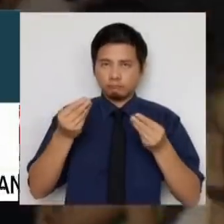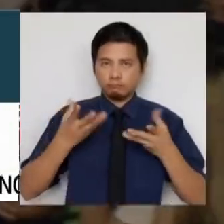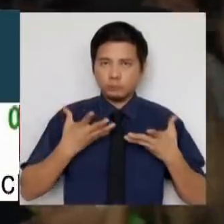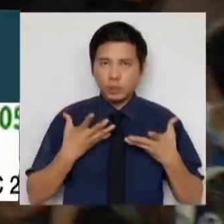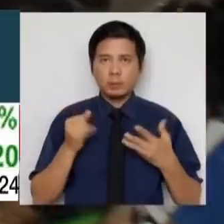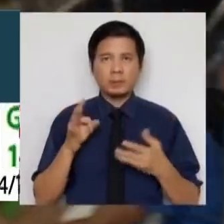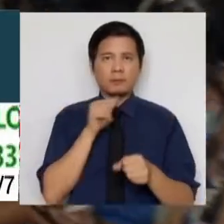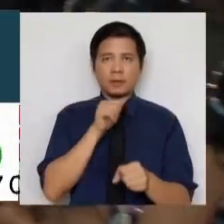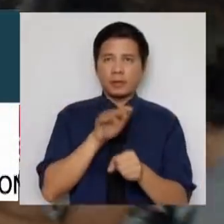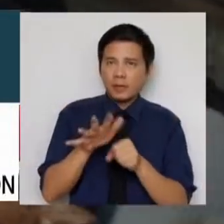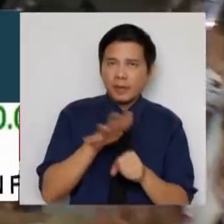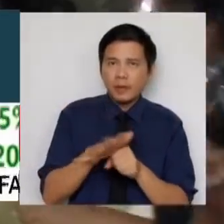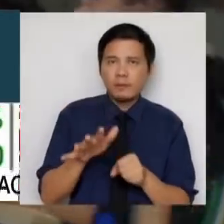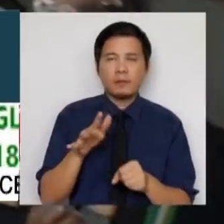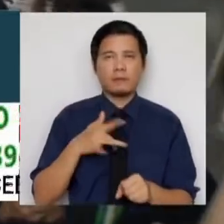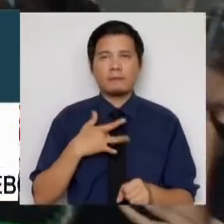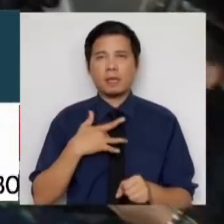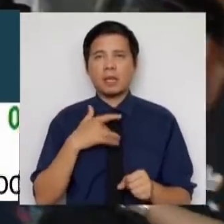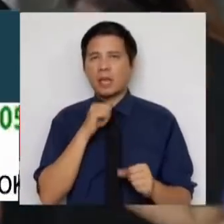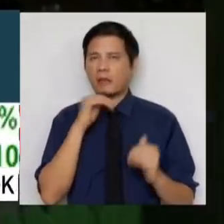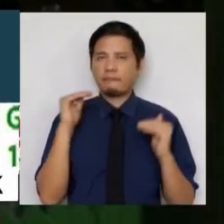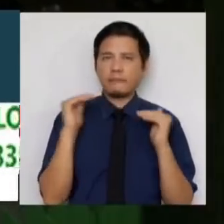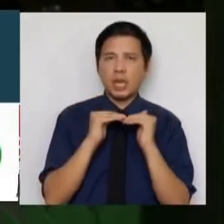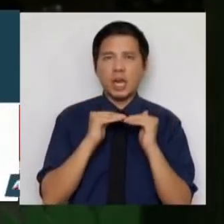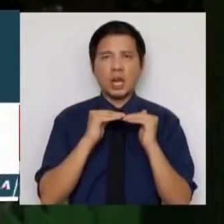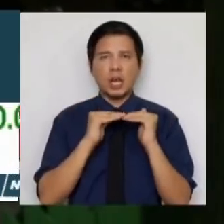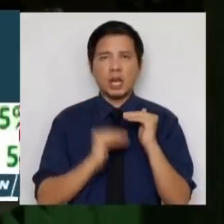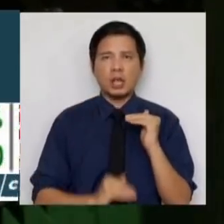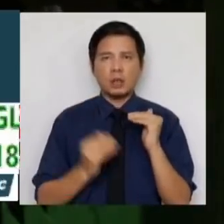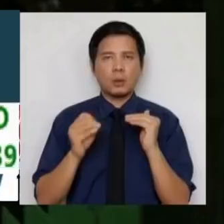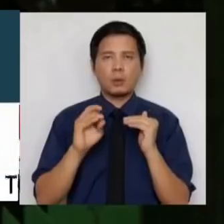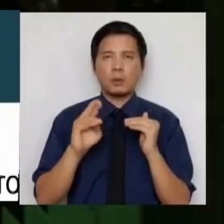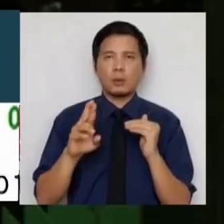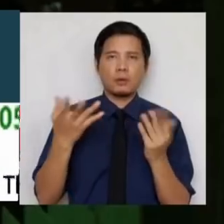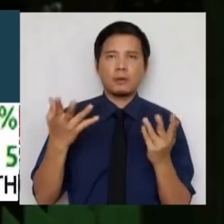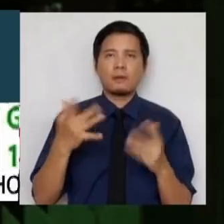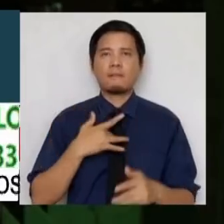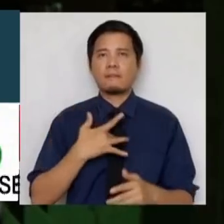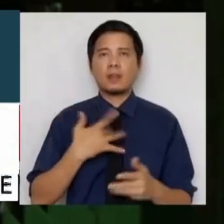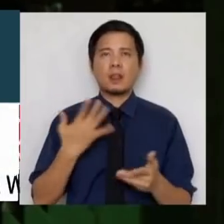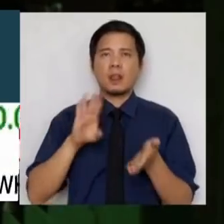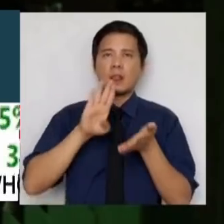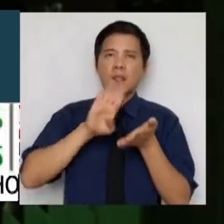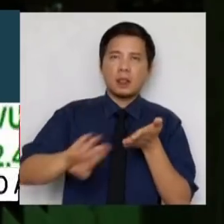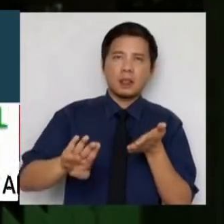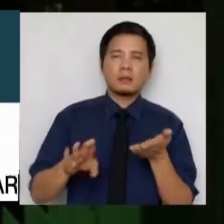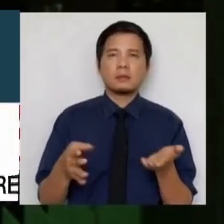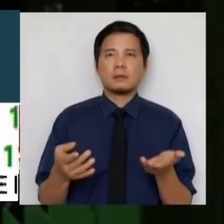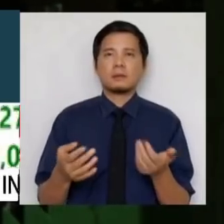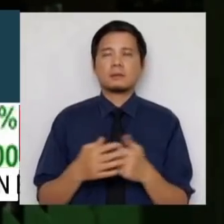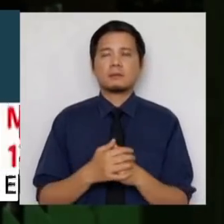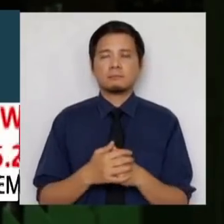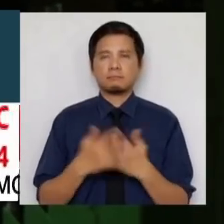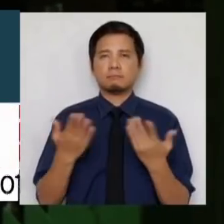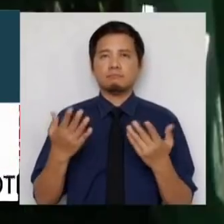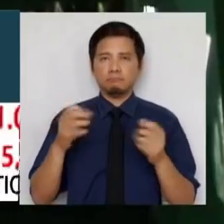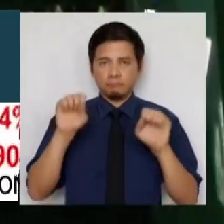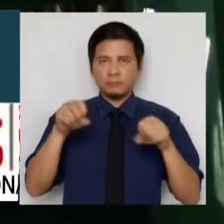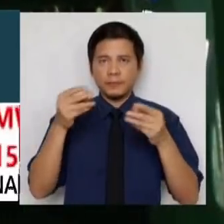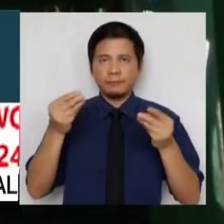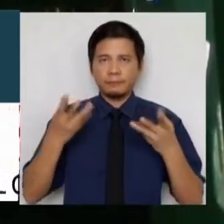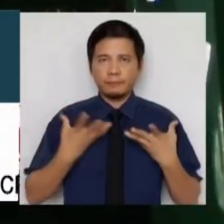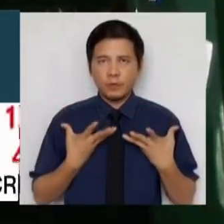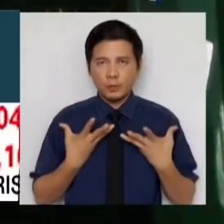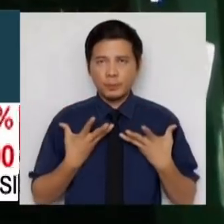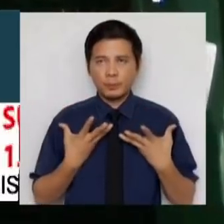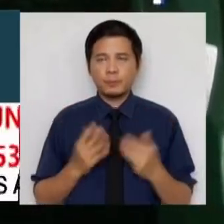if they feel that they have been aggrieved in a certain way. They can appeal and they can make their voices be heard, and they